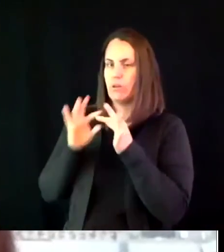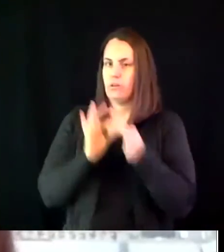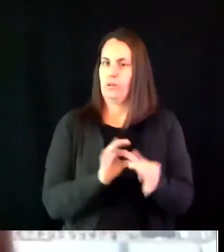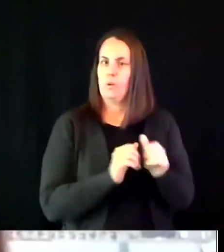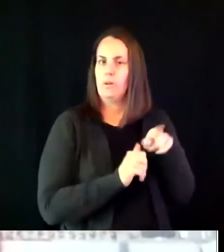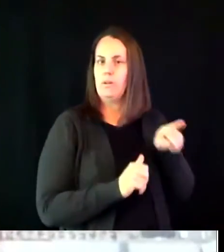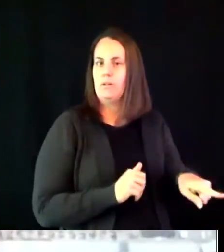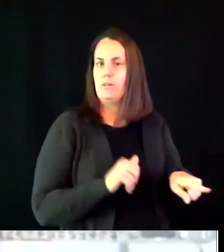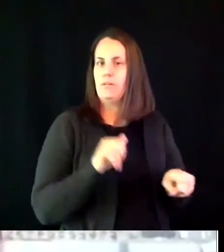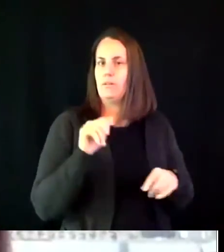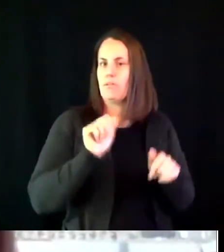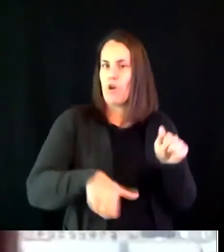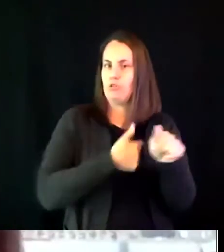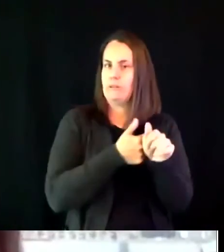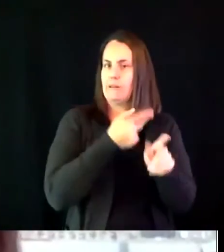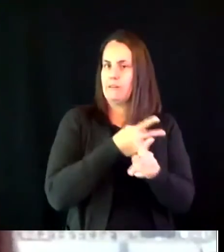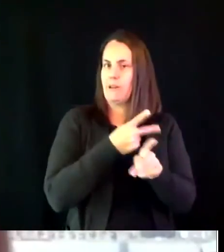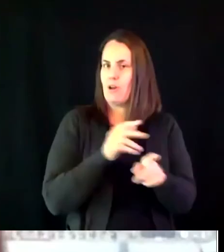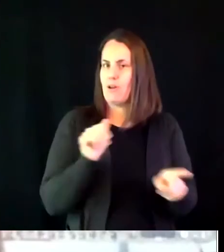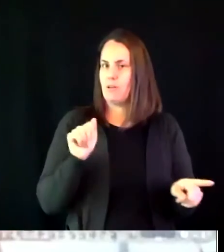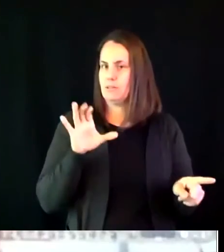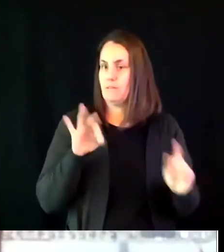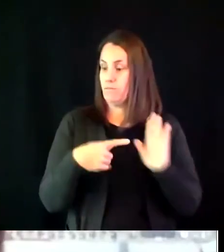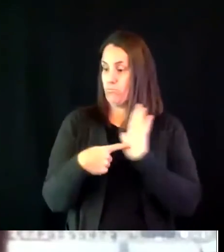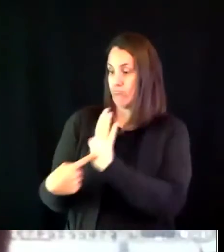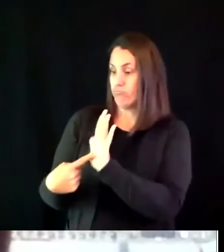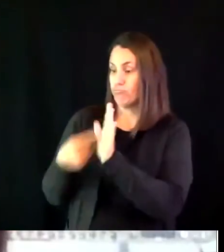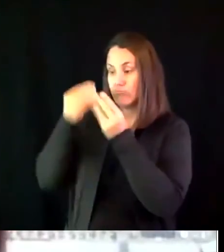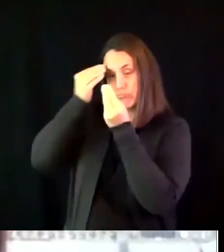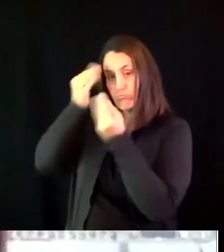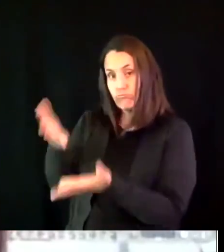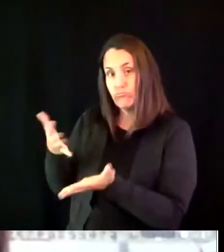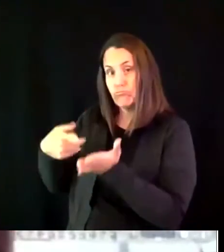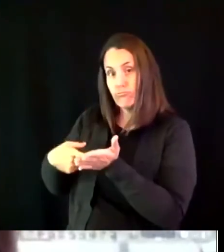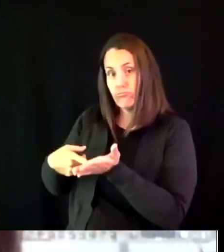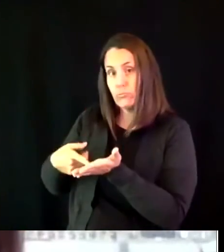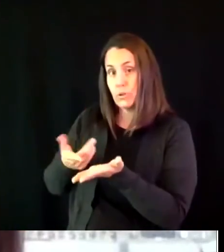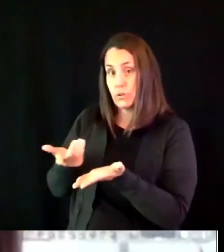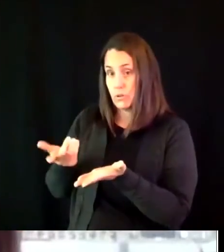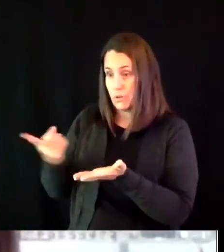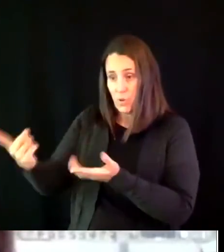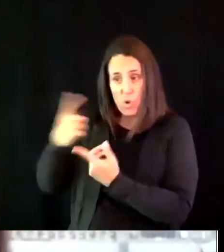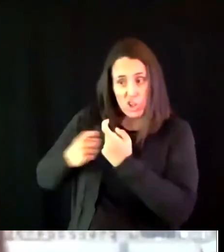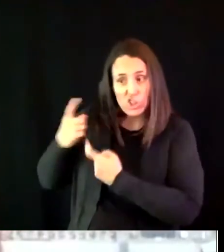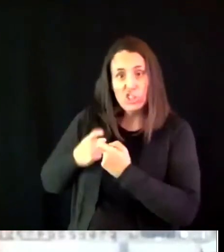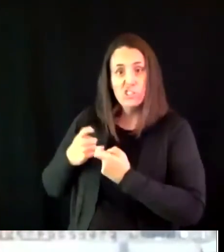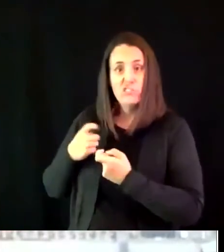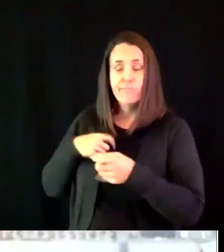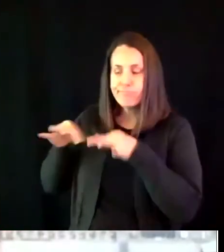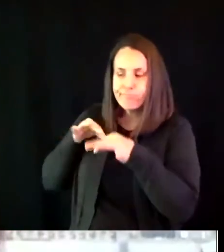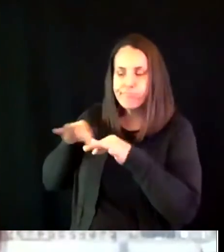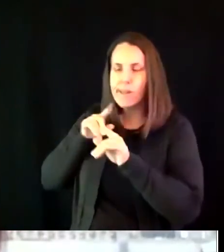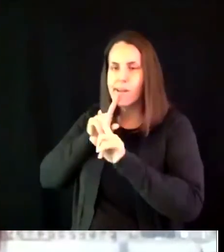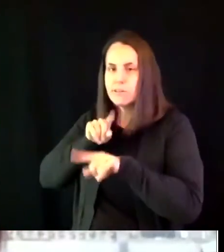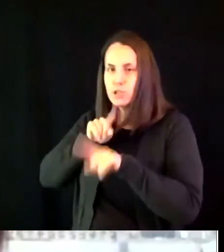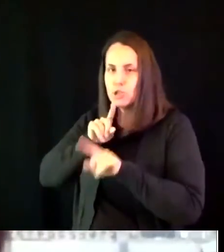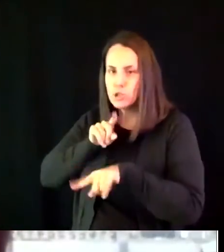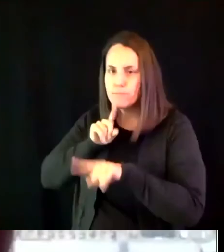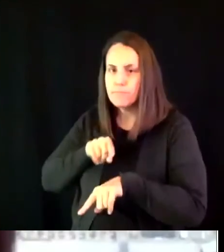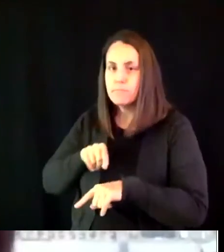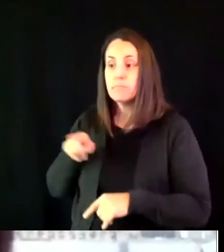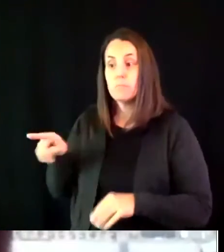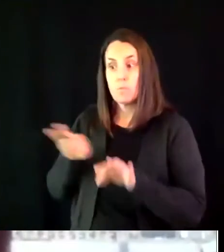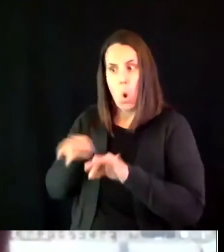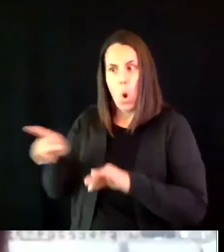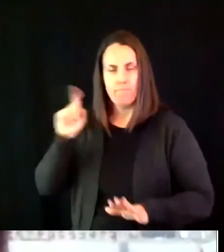possibility with them, answer all of their questions, and again, have them understand what is happening and what the